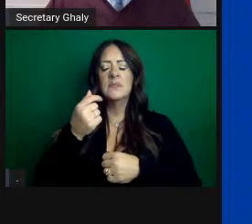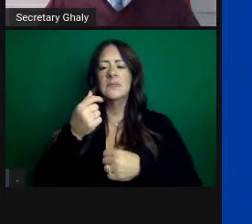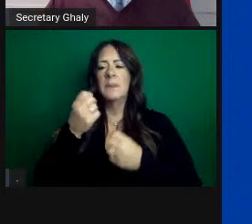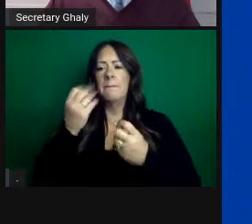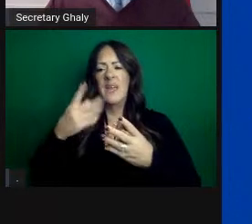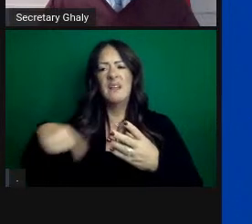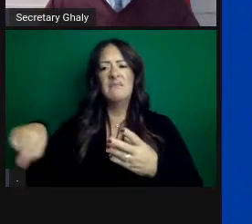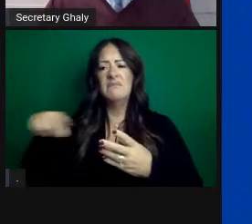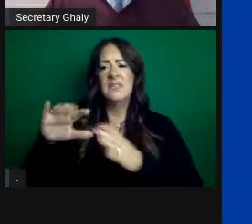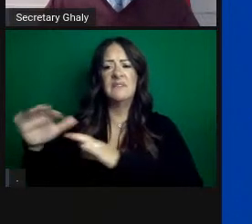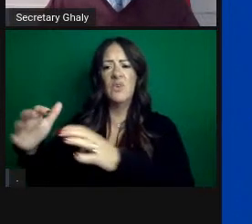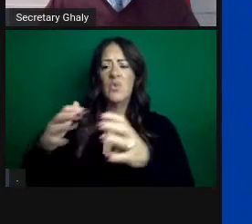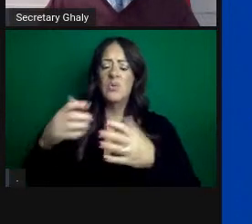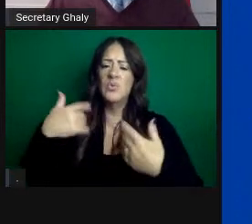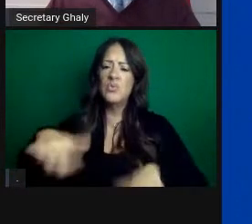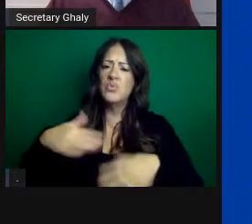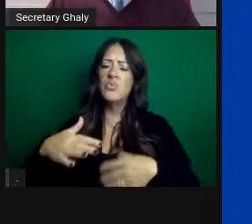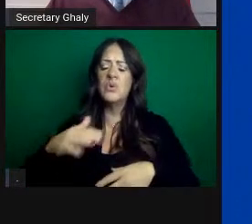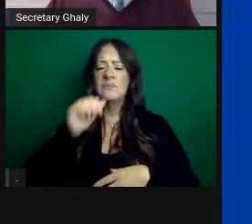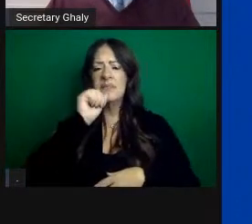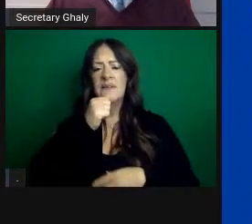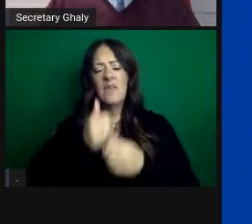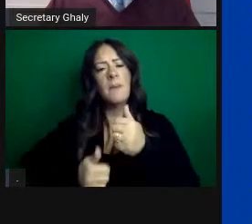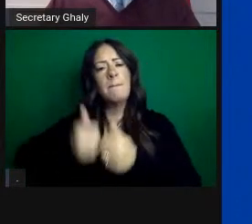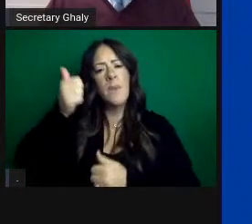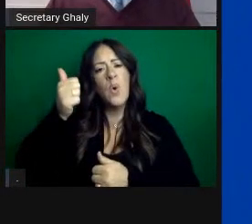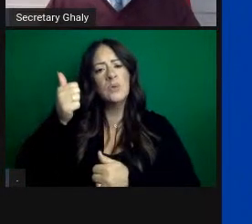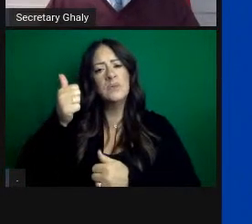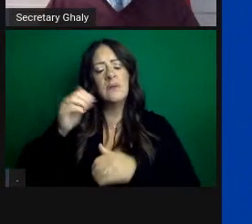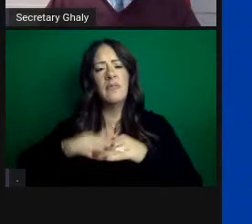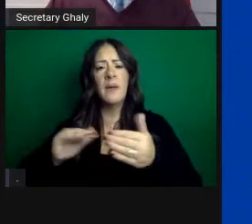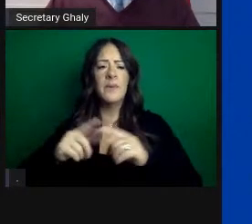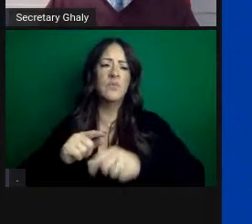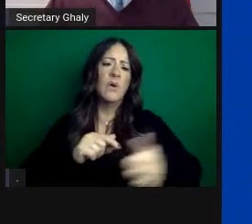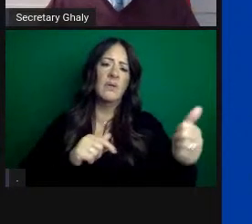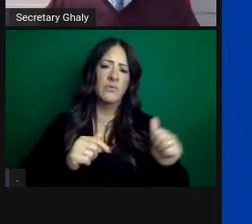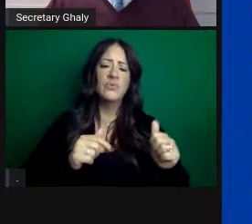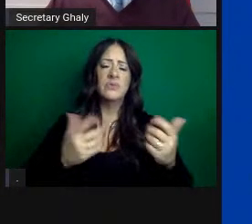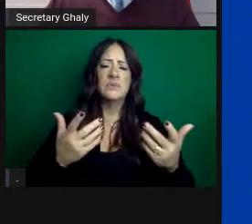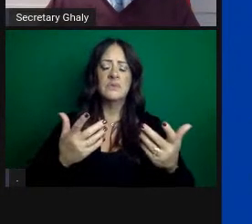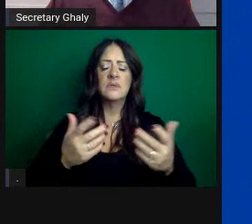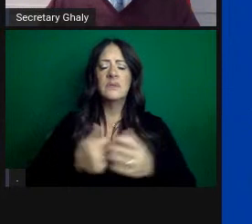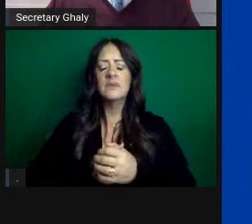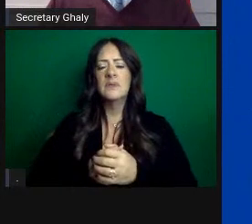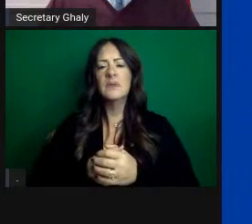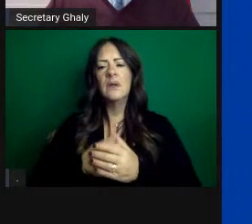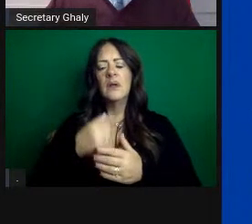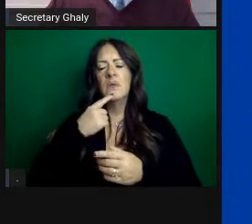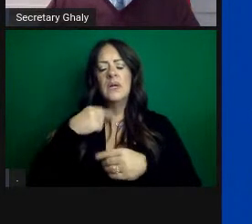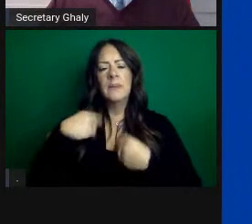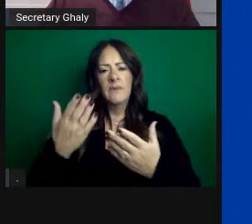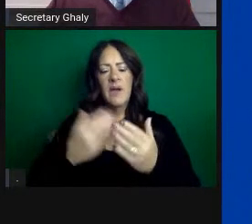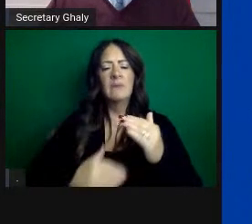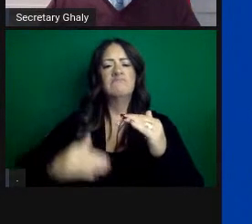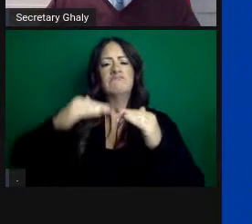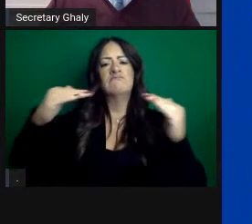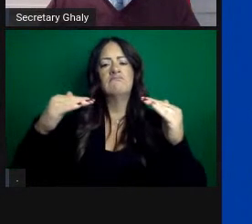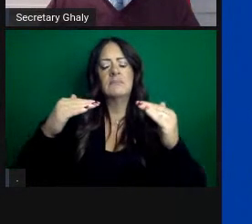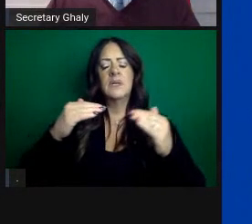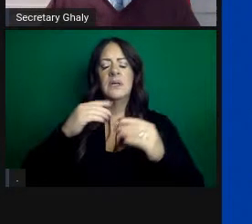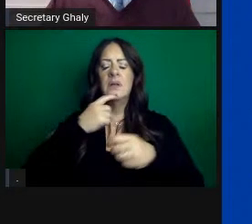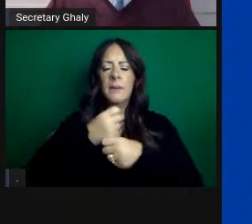COVID vaccinated in the right quantity, so we can really end this pandemic in some of our most hardest